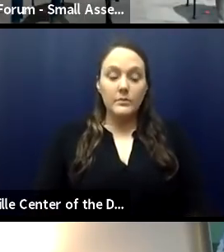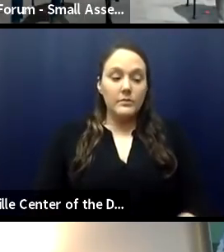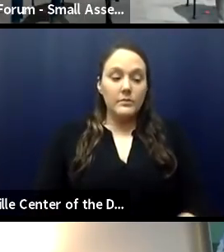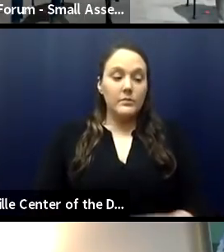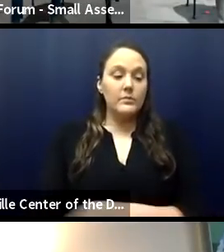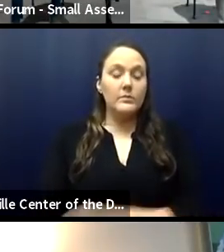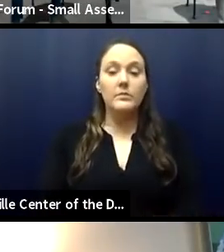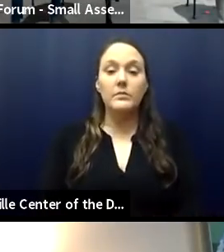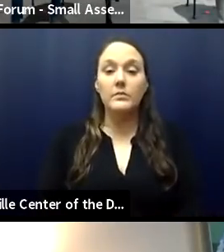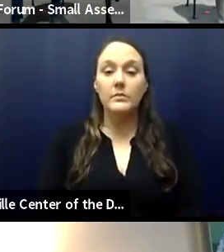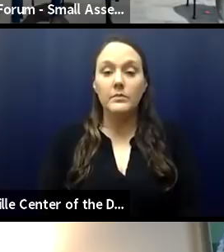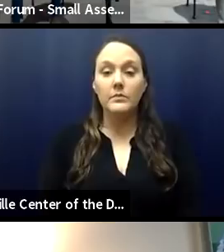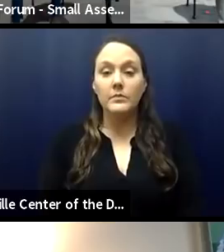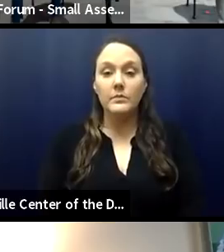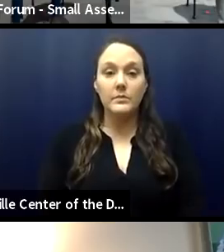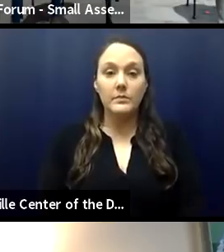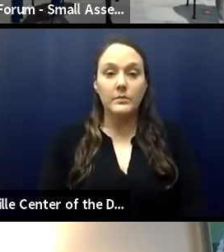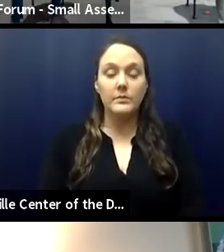She is.